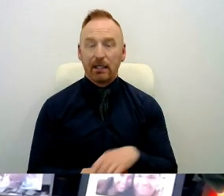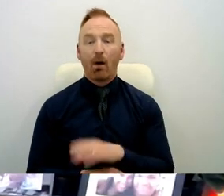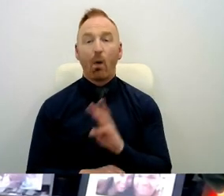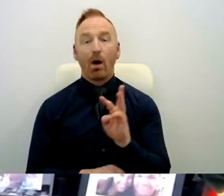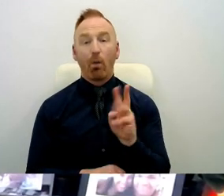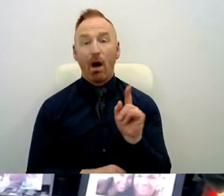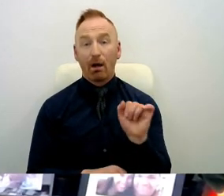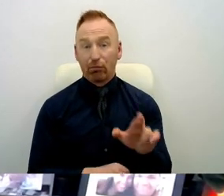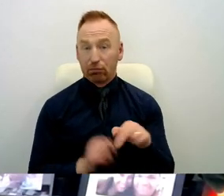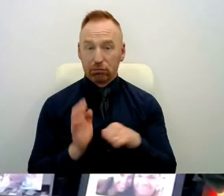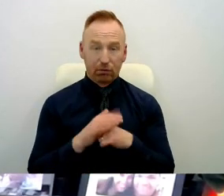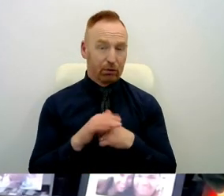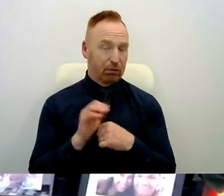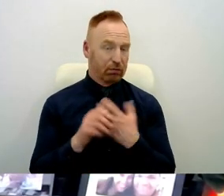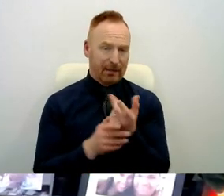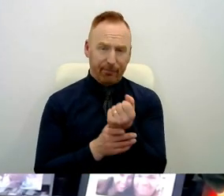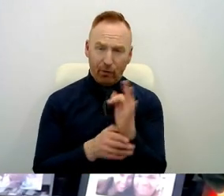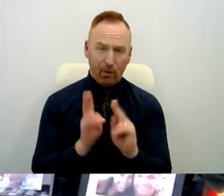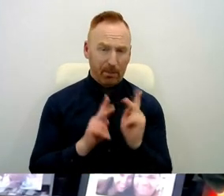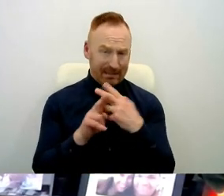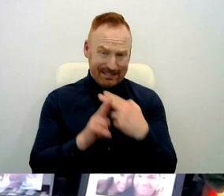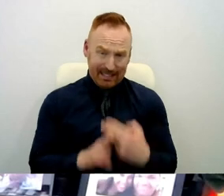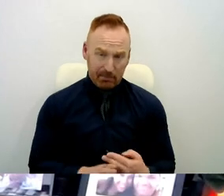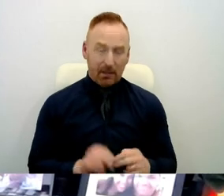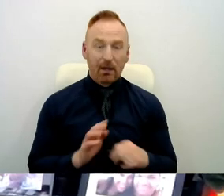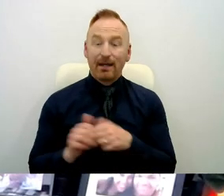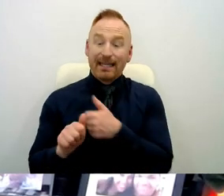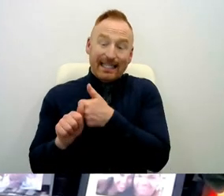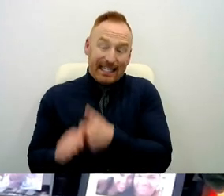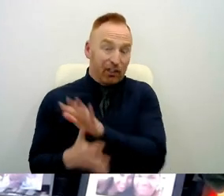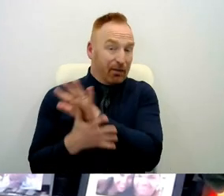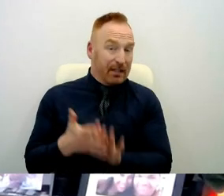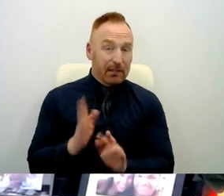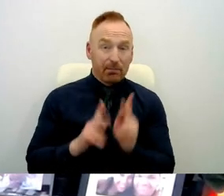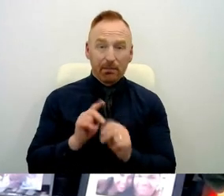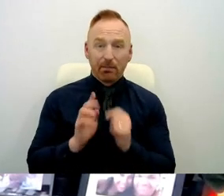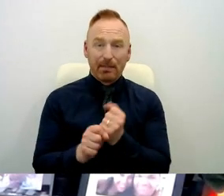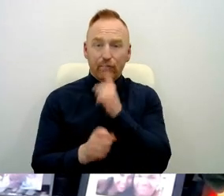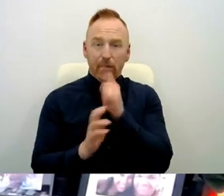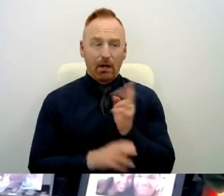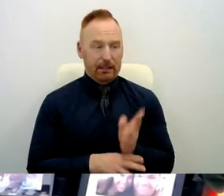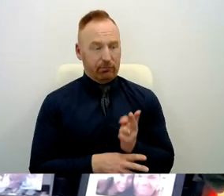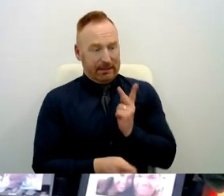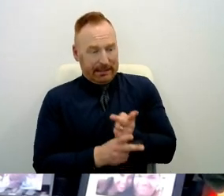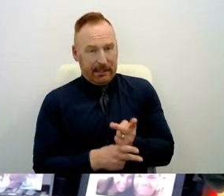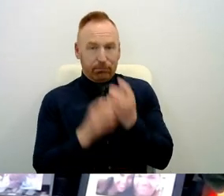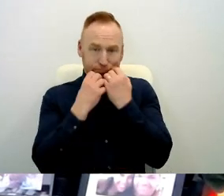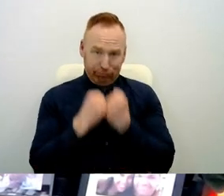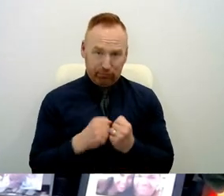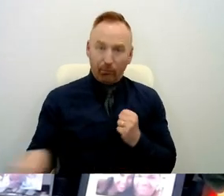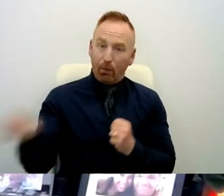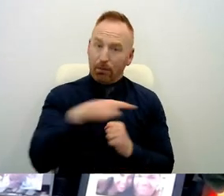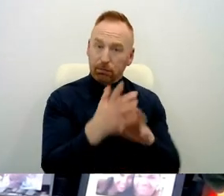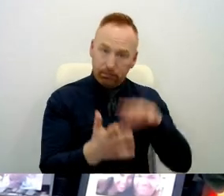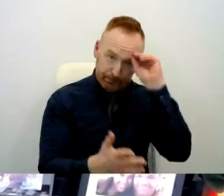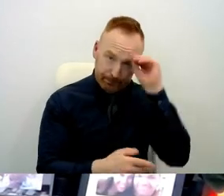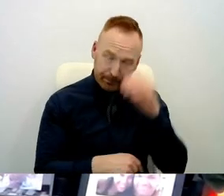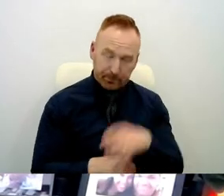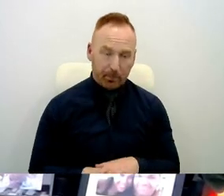and James Walker, to name a few. Each of them have ensured that this history has been preserved for us to learn.